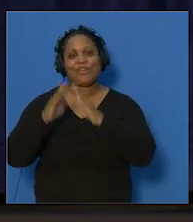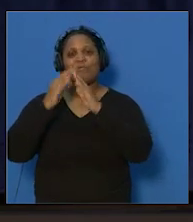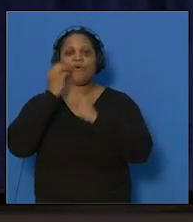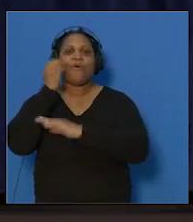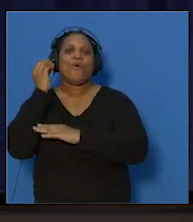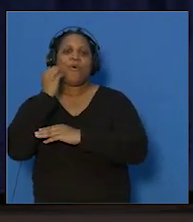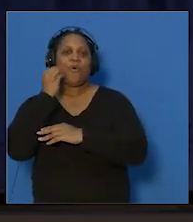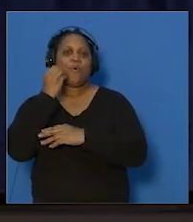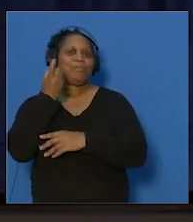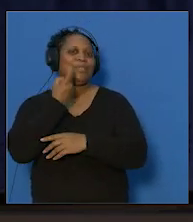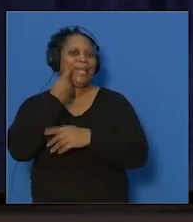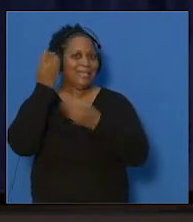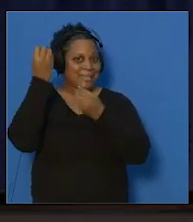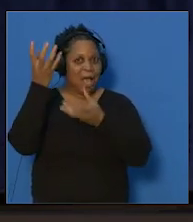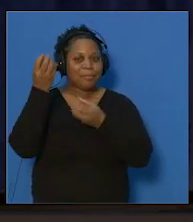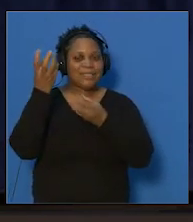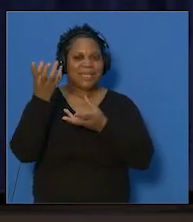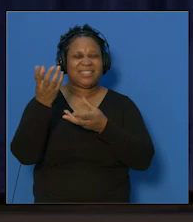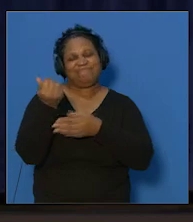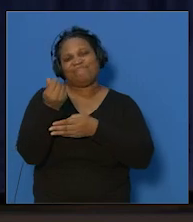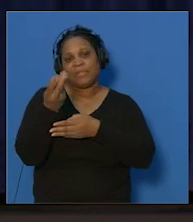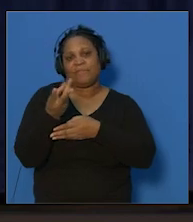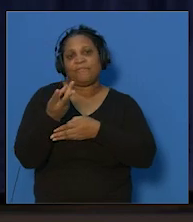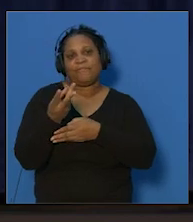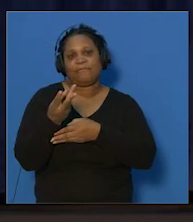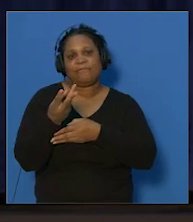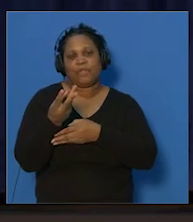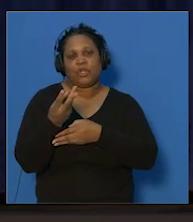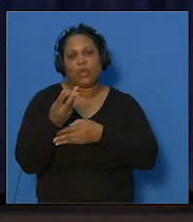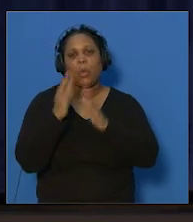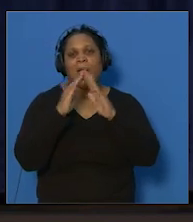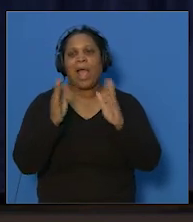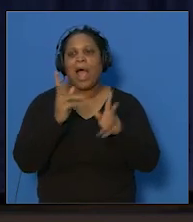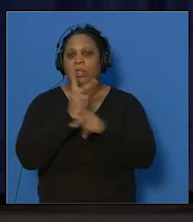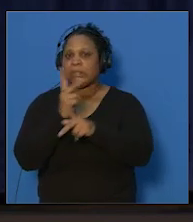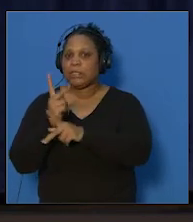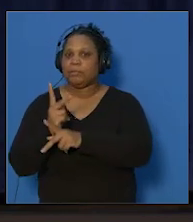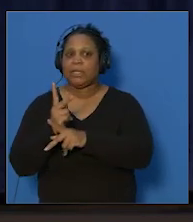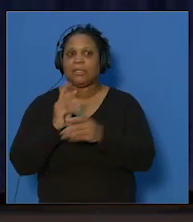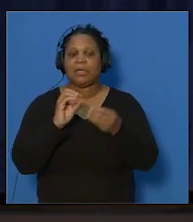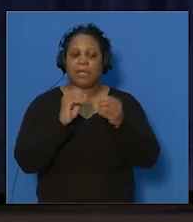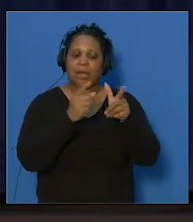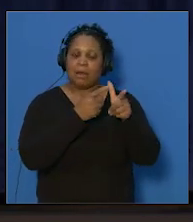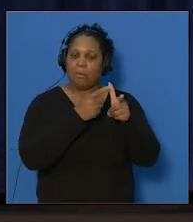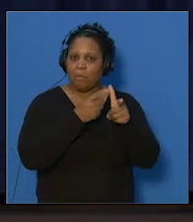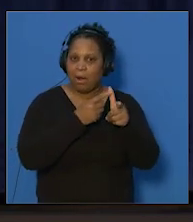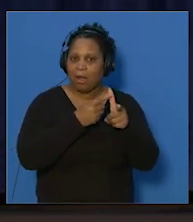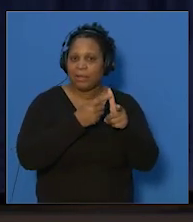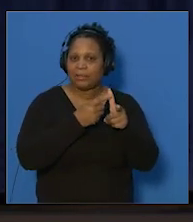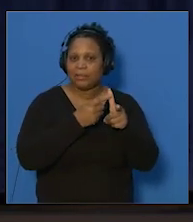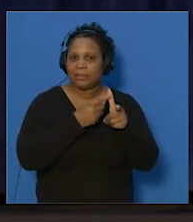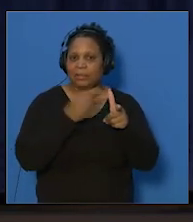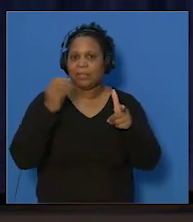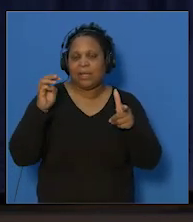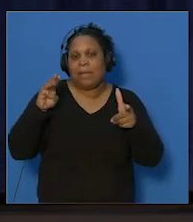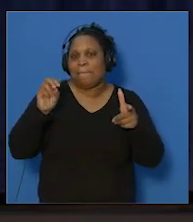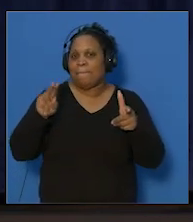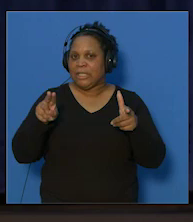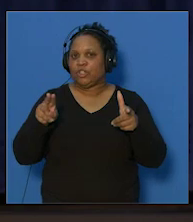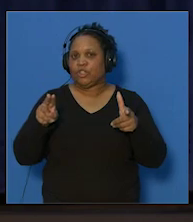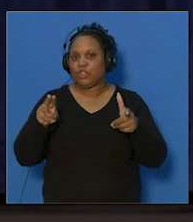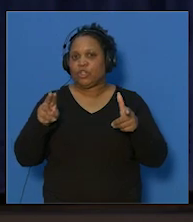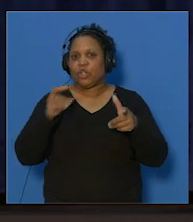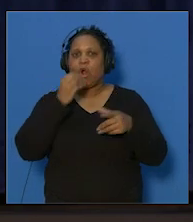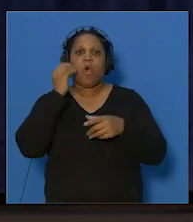latest updates. Just a few matters of housekeeping. Number 1, the Minister of